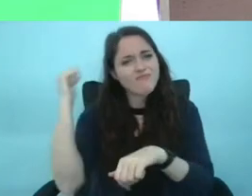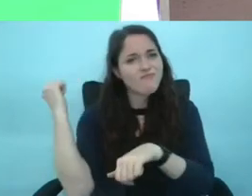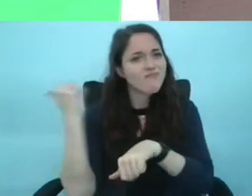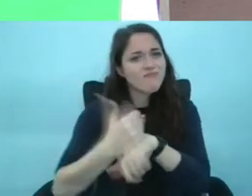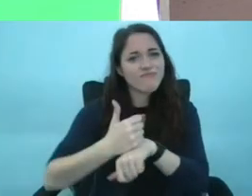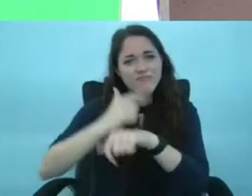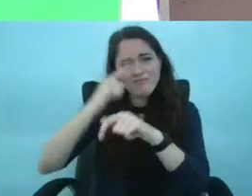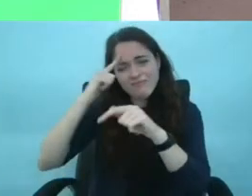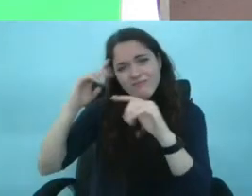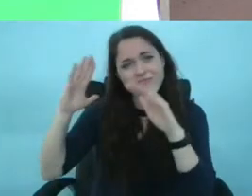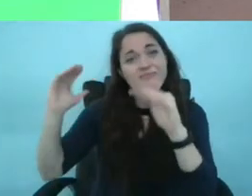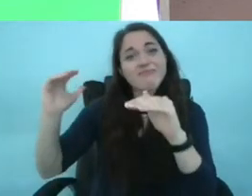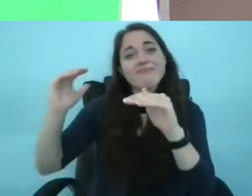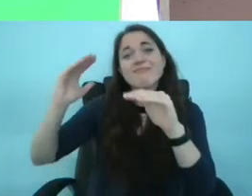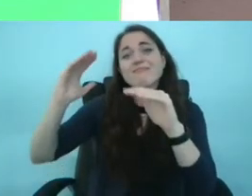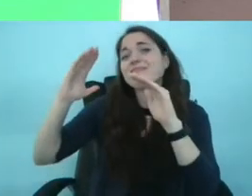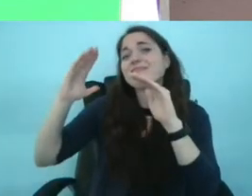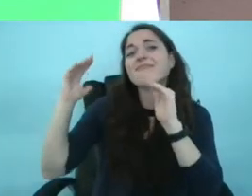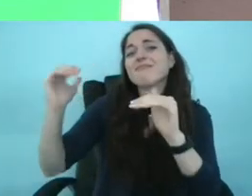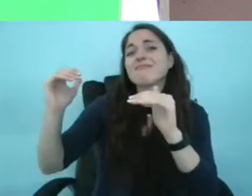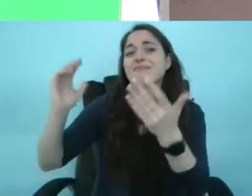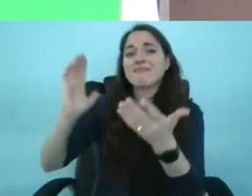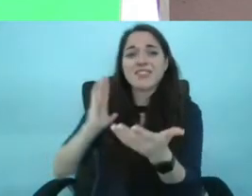has brought